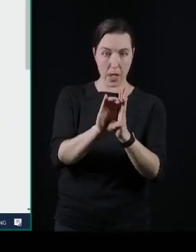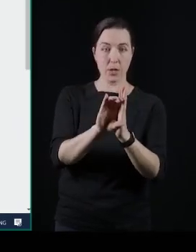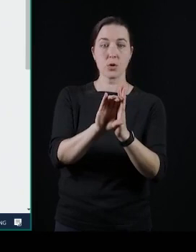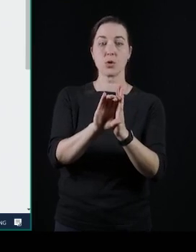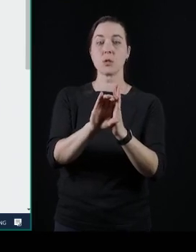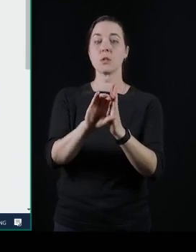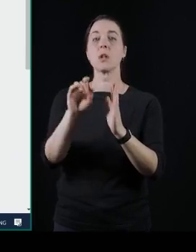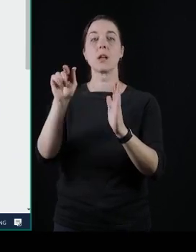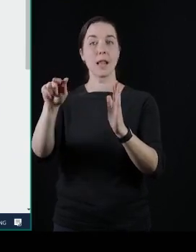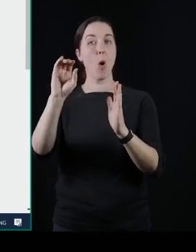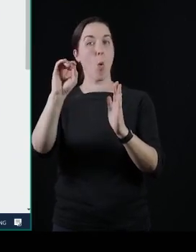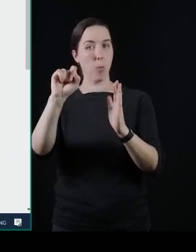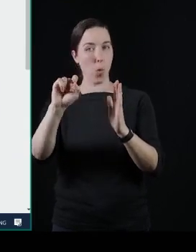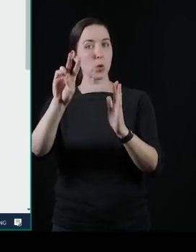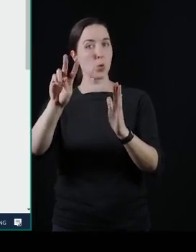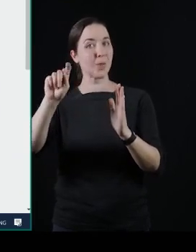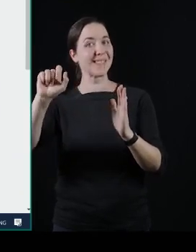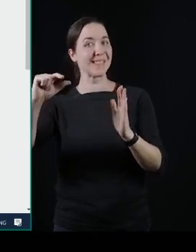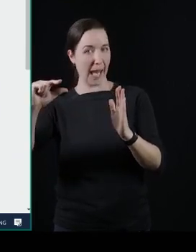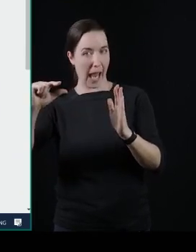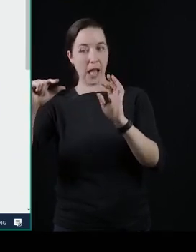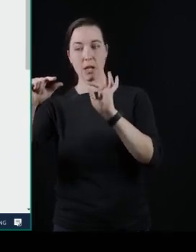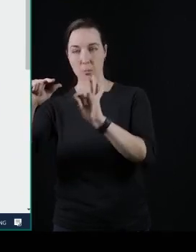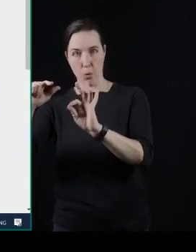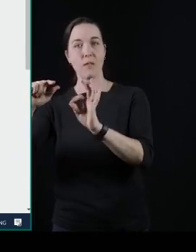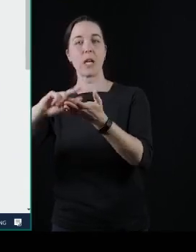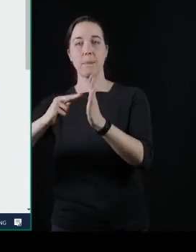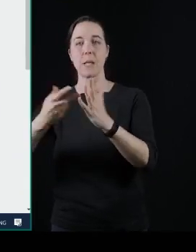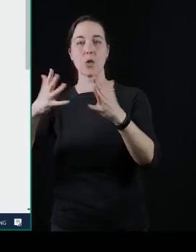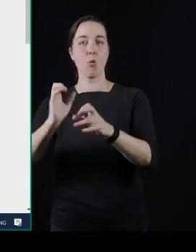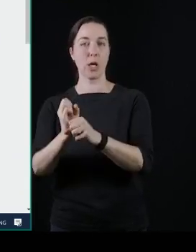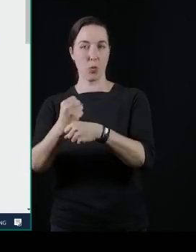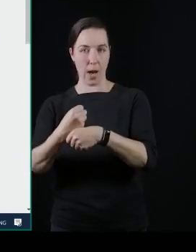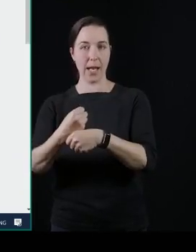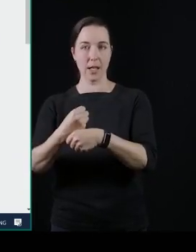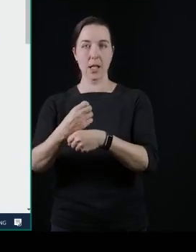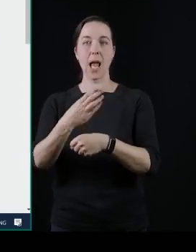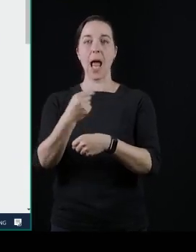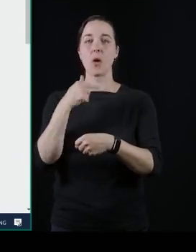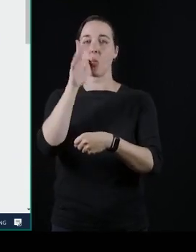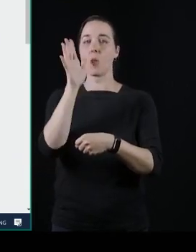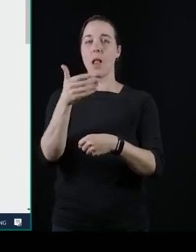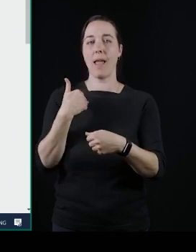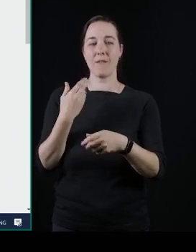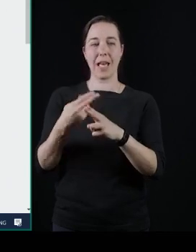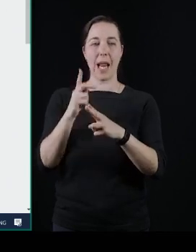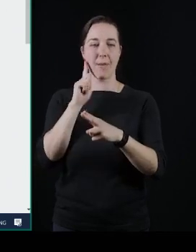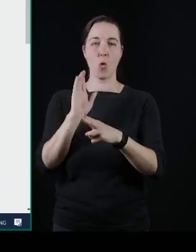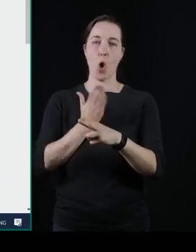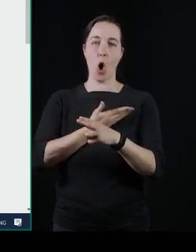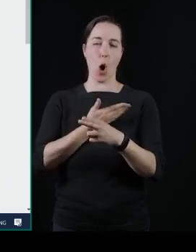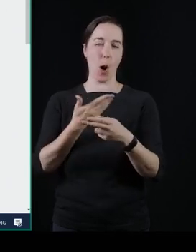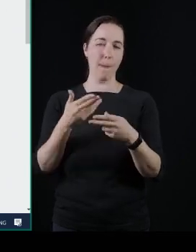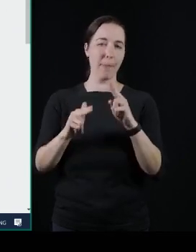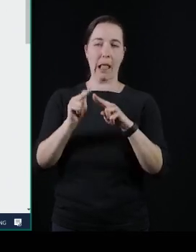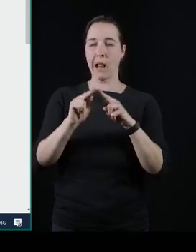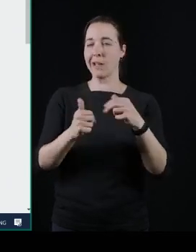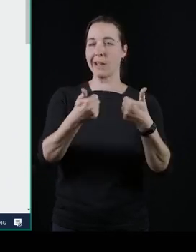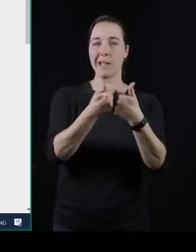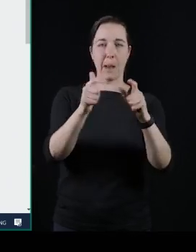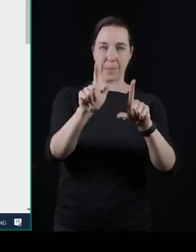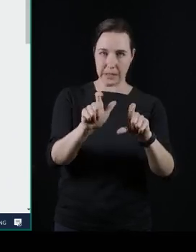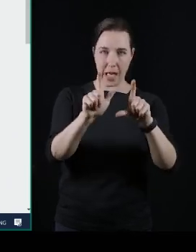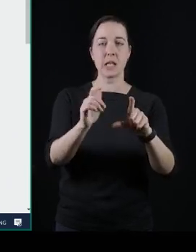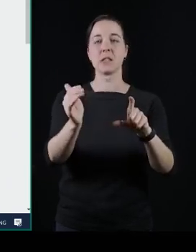will see 0.2 tag exists, which was just created. We're going to have a name for a build, game